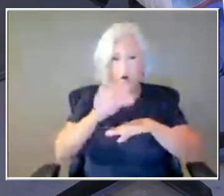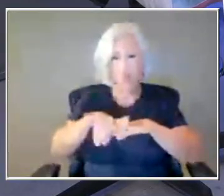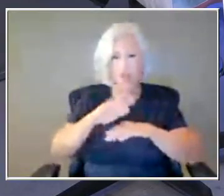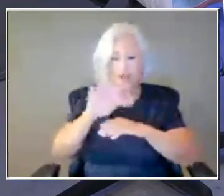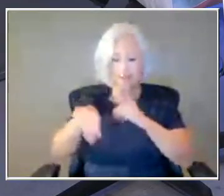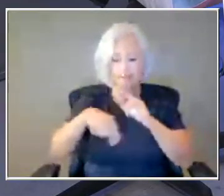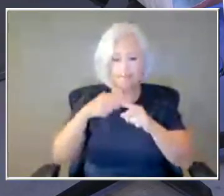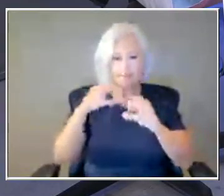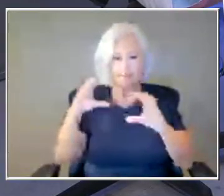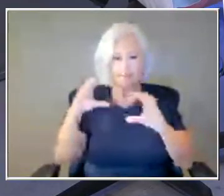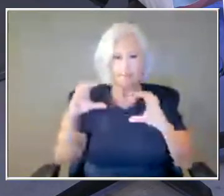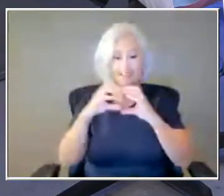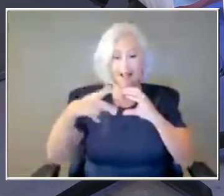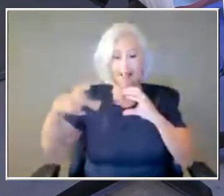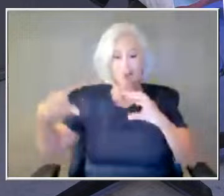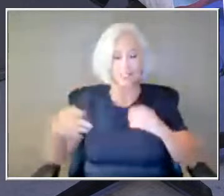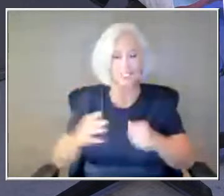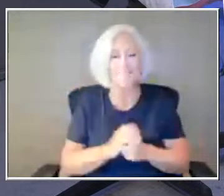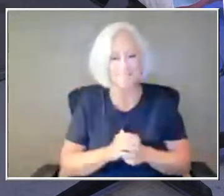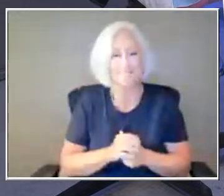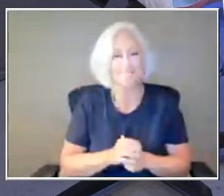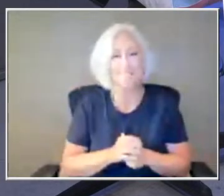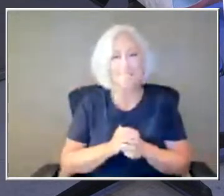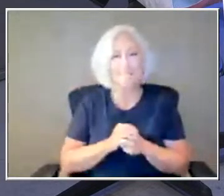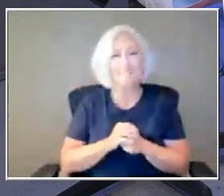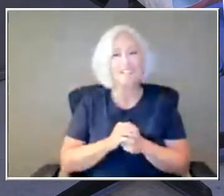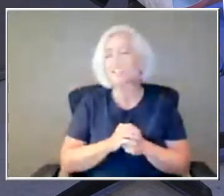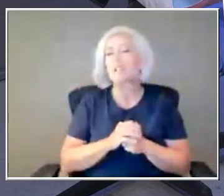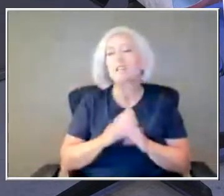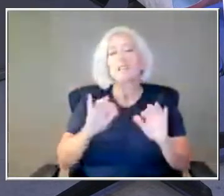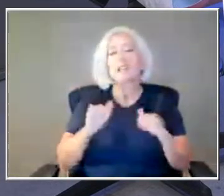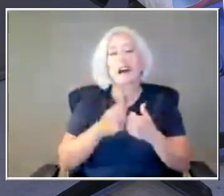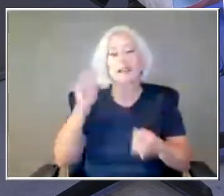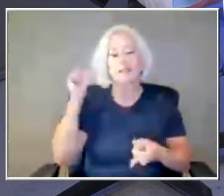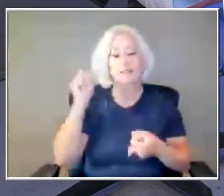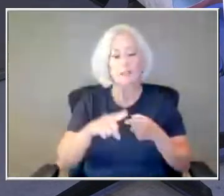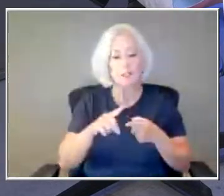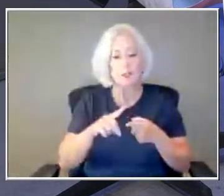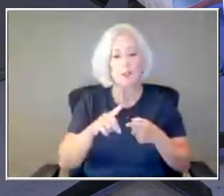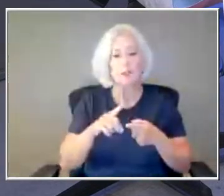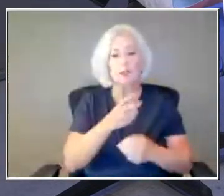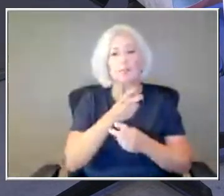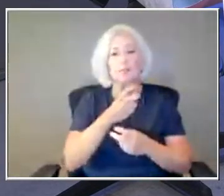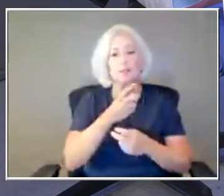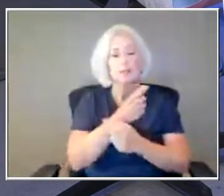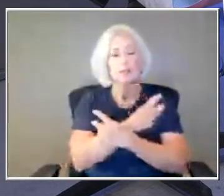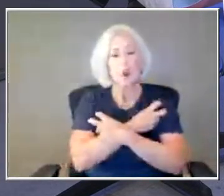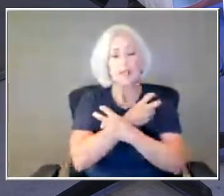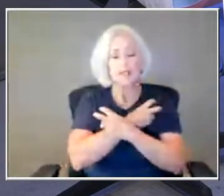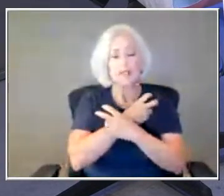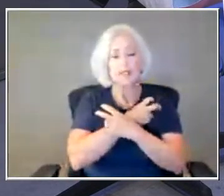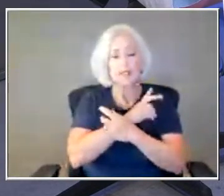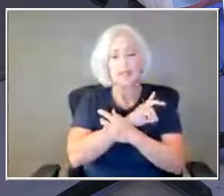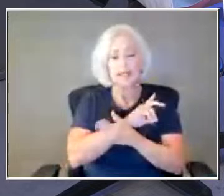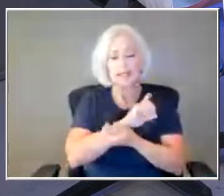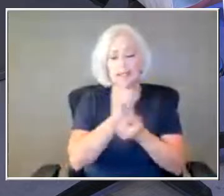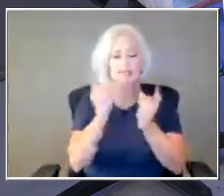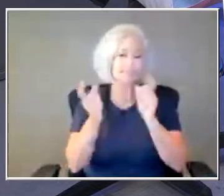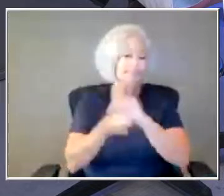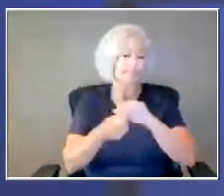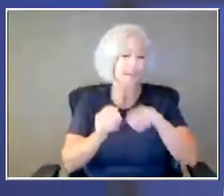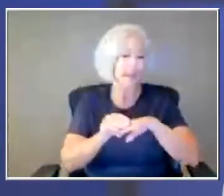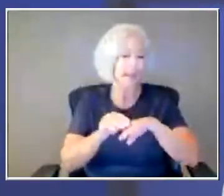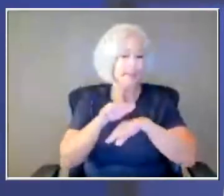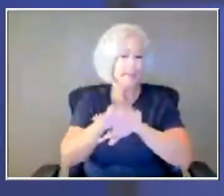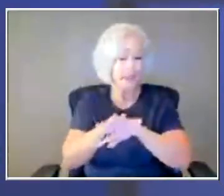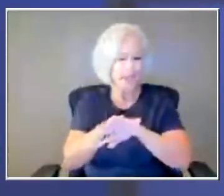the cancer, we are coming after you. Exactly. So how does the reduced toxicity translate then into that higher quality of life for a patient? Well, that's been